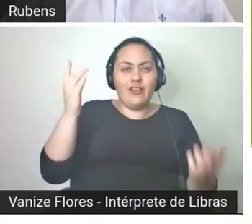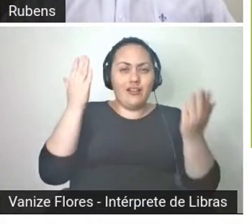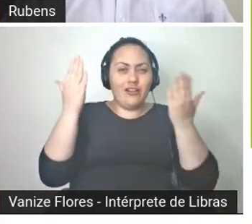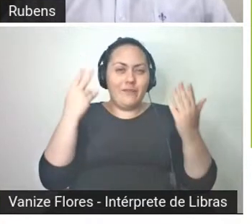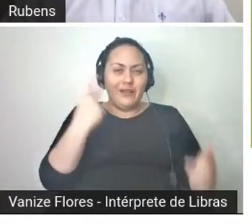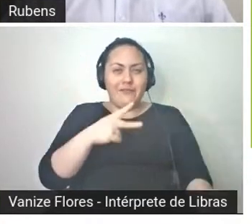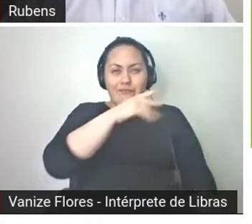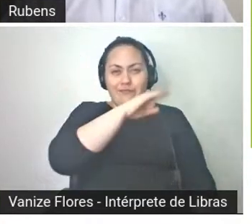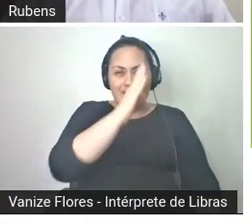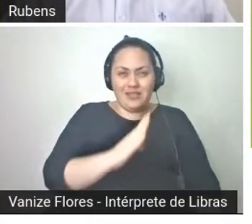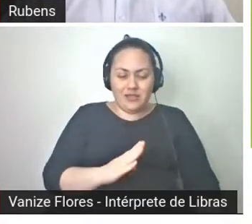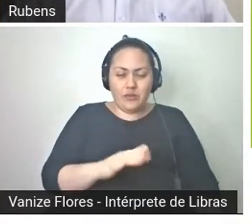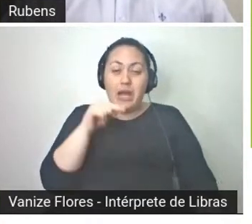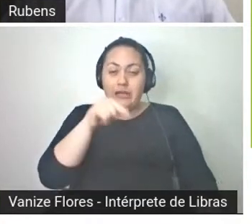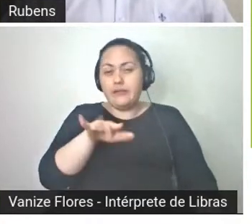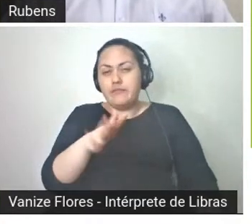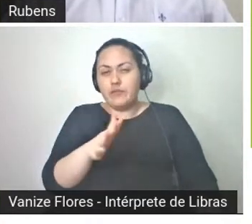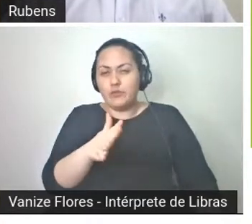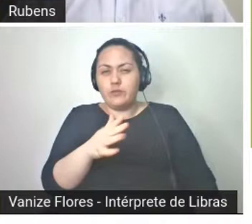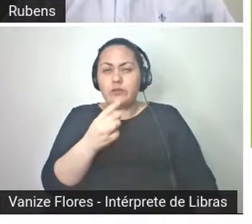enquanto no Brasil é em torno de